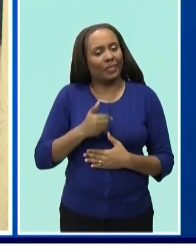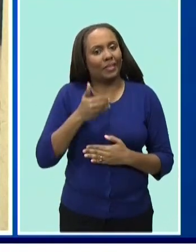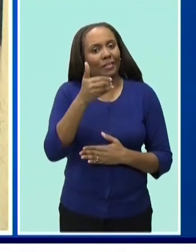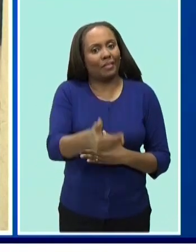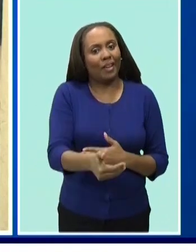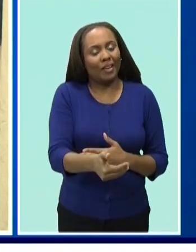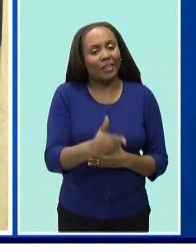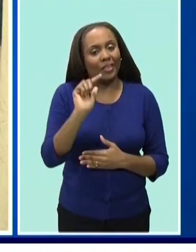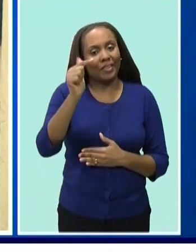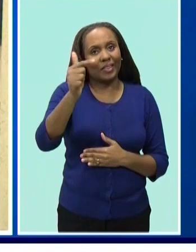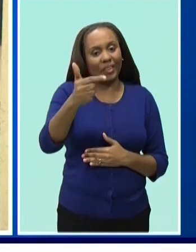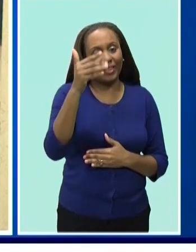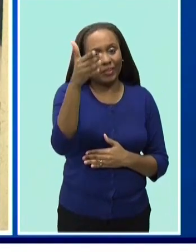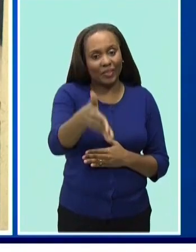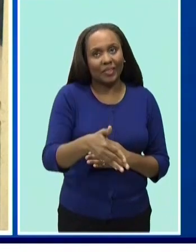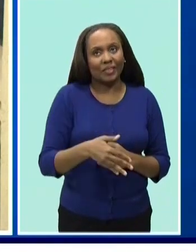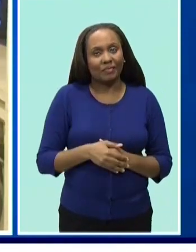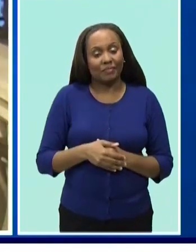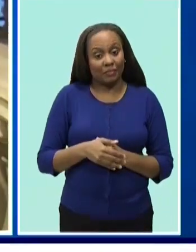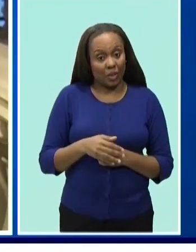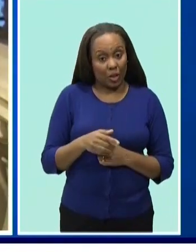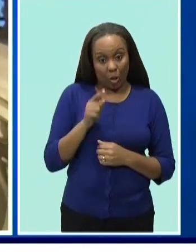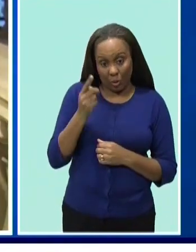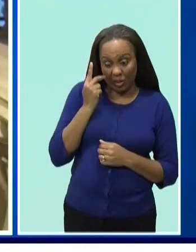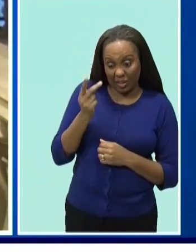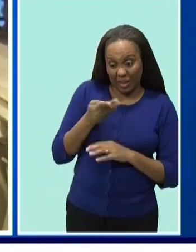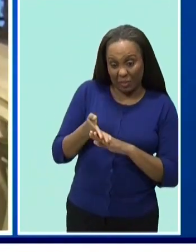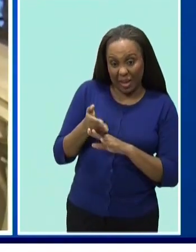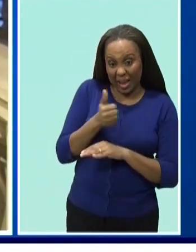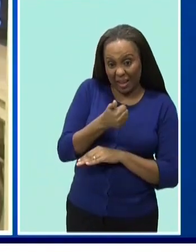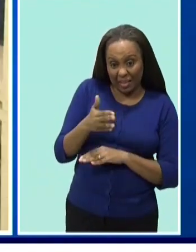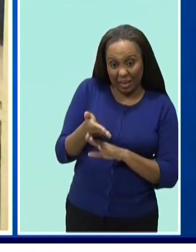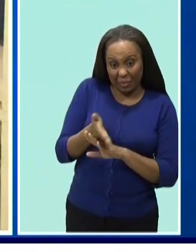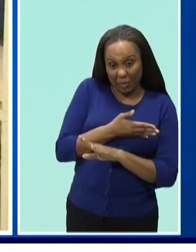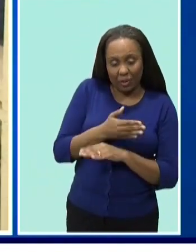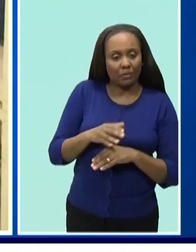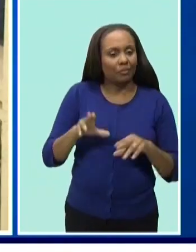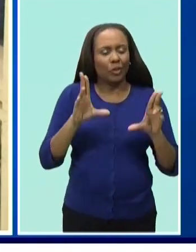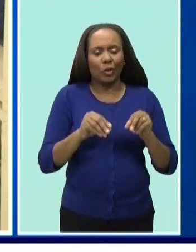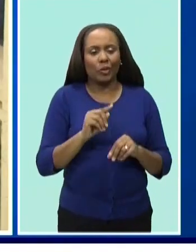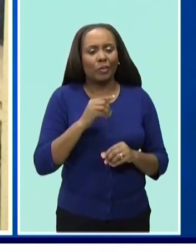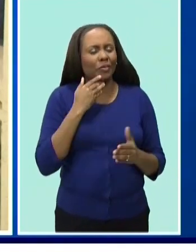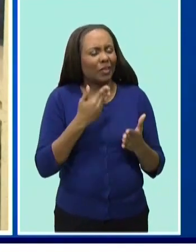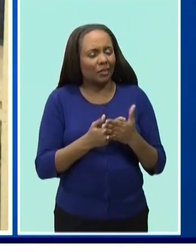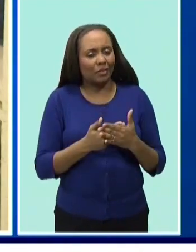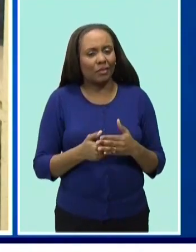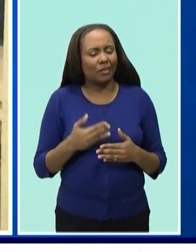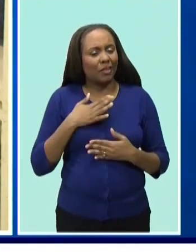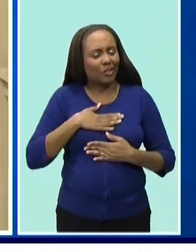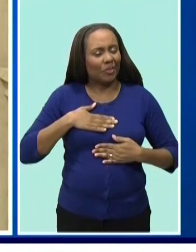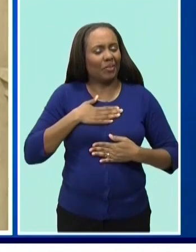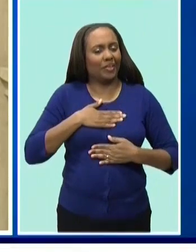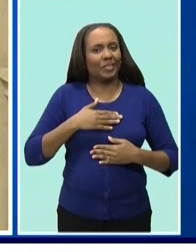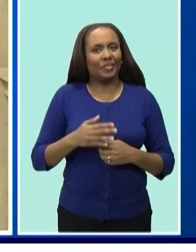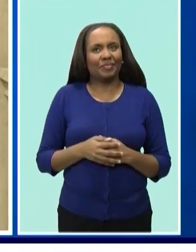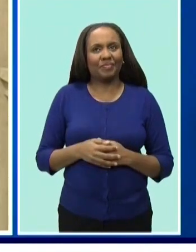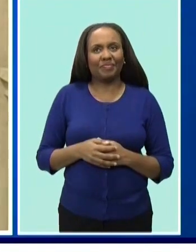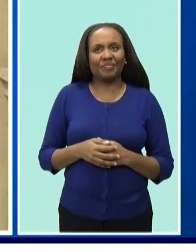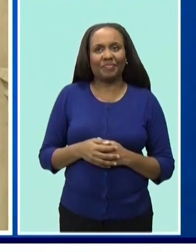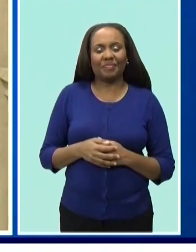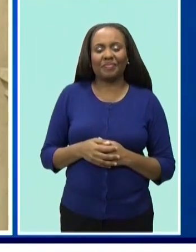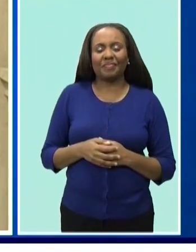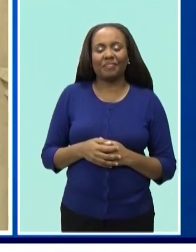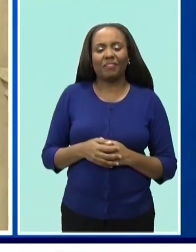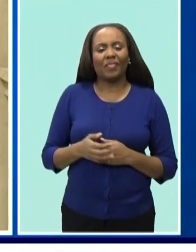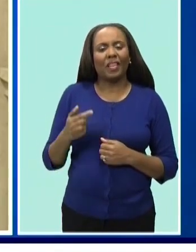venture. Have you ever seen anything like this before? No, I haven't, no. But it was good. Enjoyed it. I just enjoy